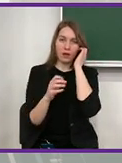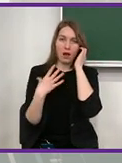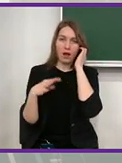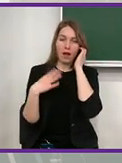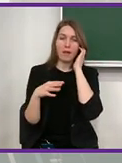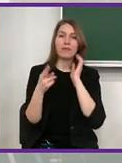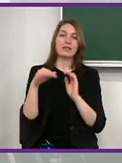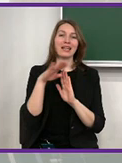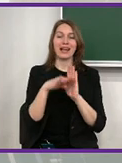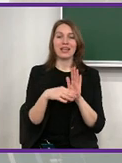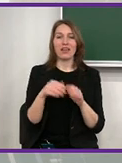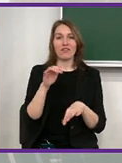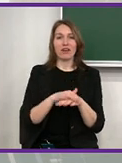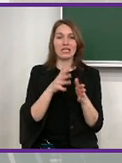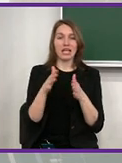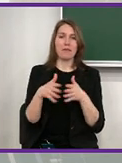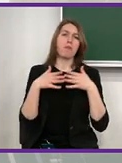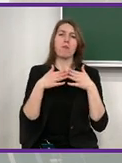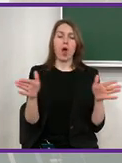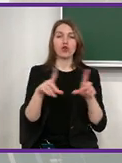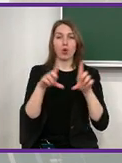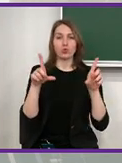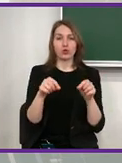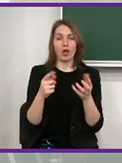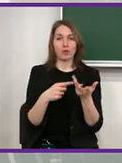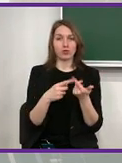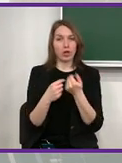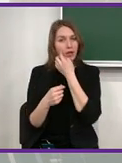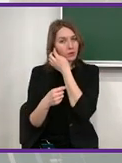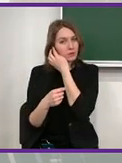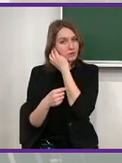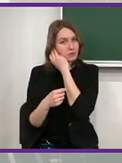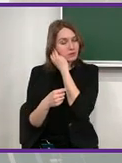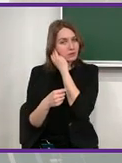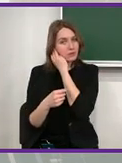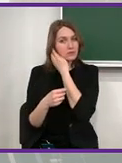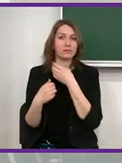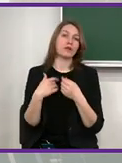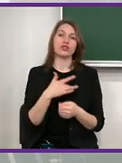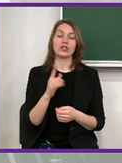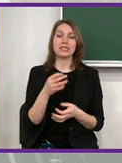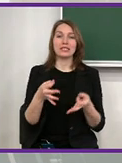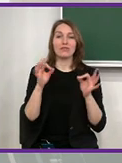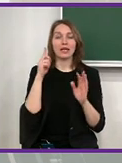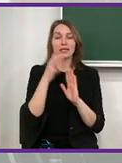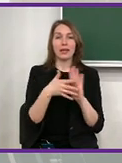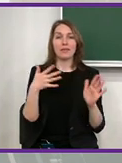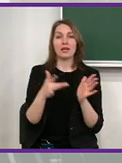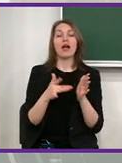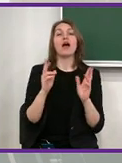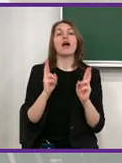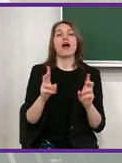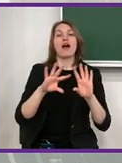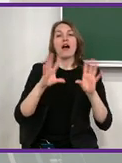due diligence only to the largest companies. And why will this directive affect a larger range of